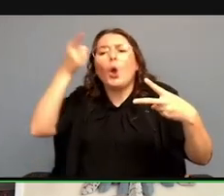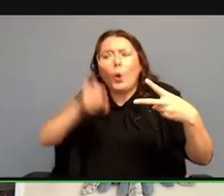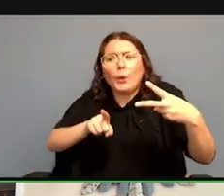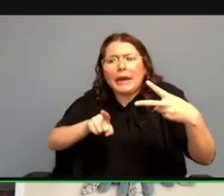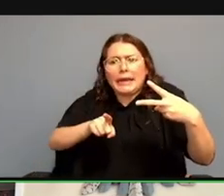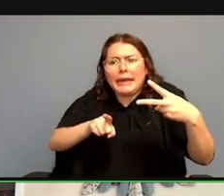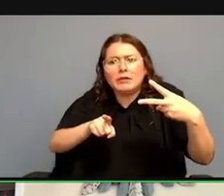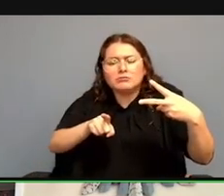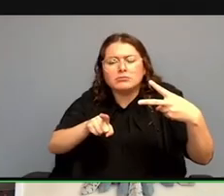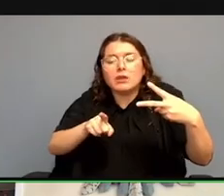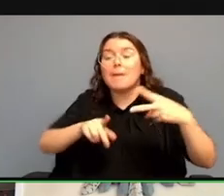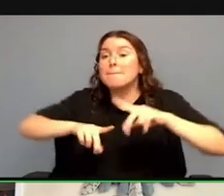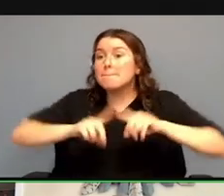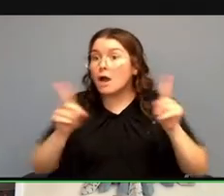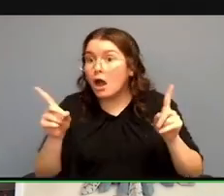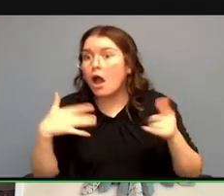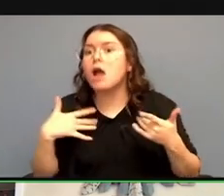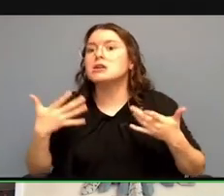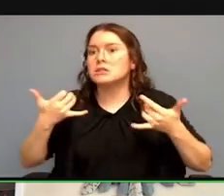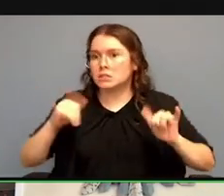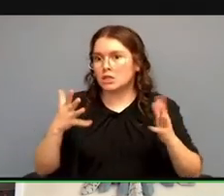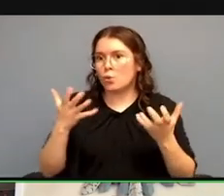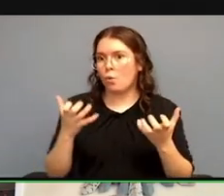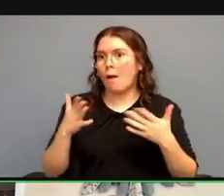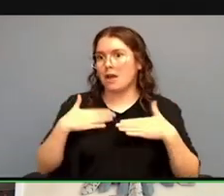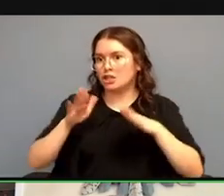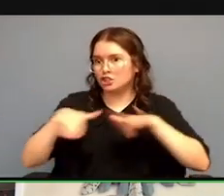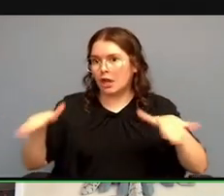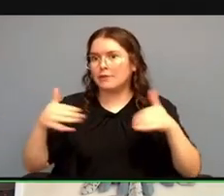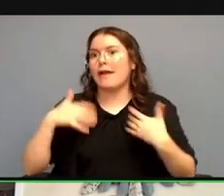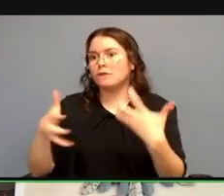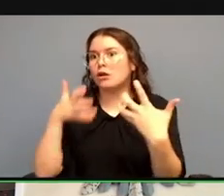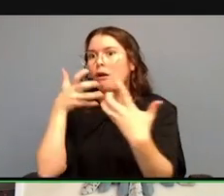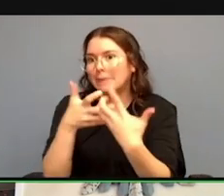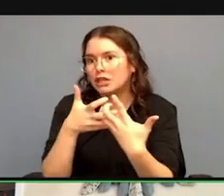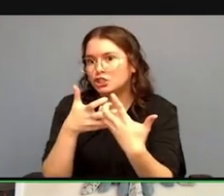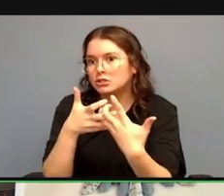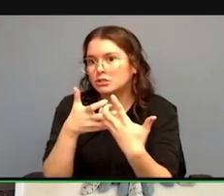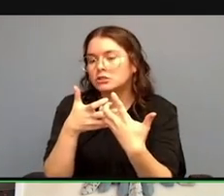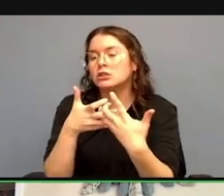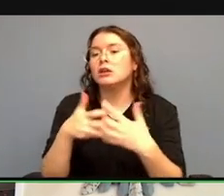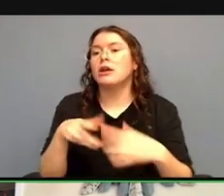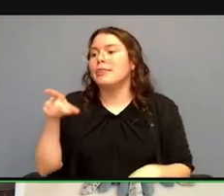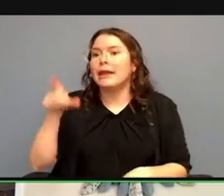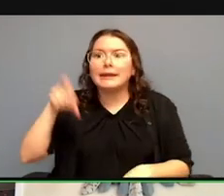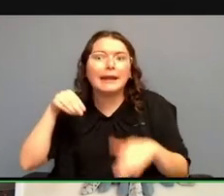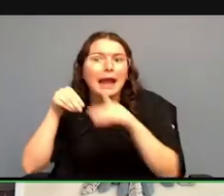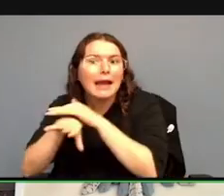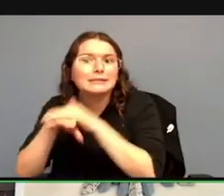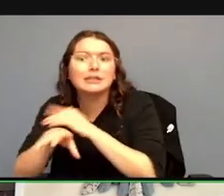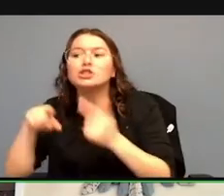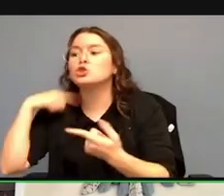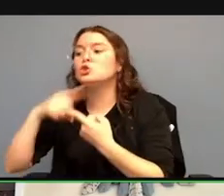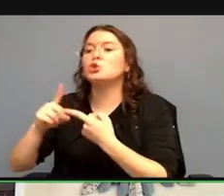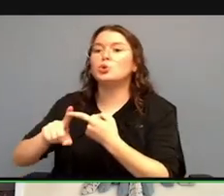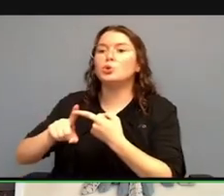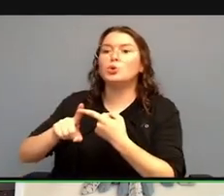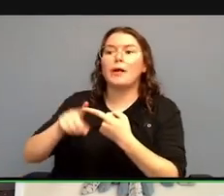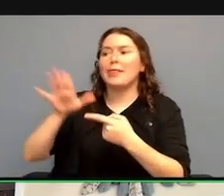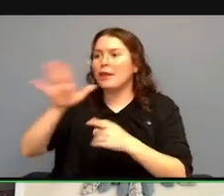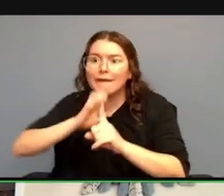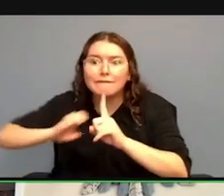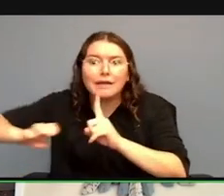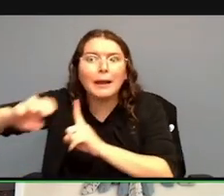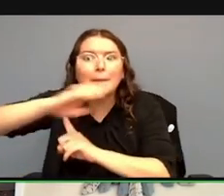decision. But I still think my child needs accommodations. They need access to their